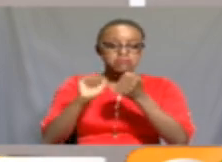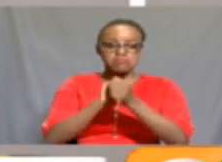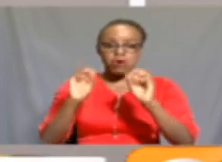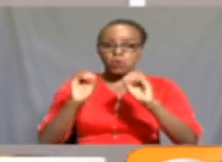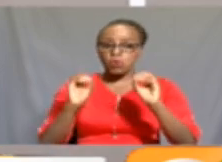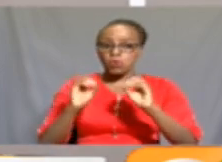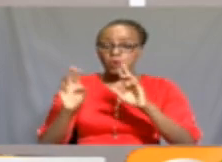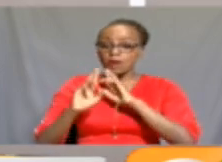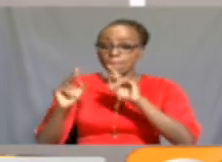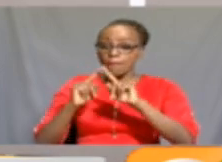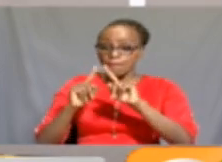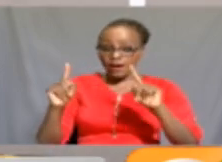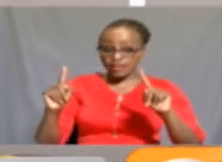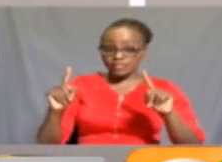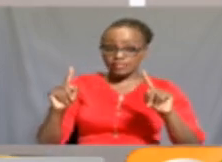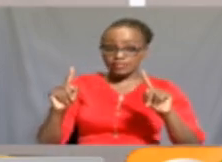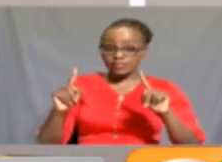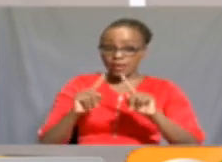damages reported, but.